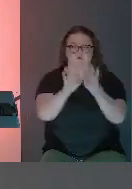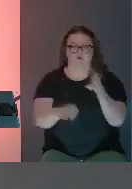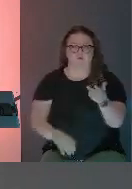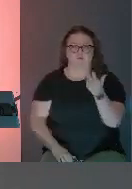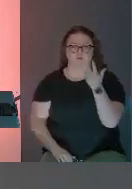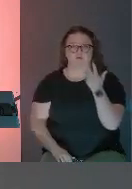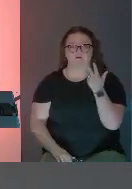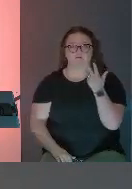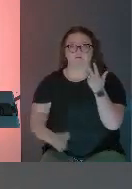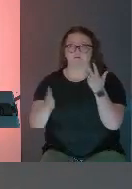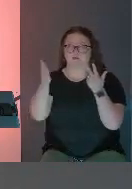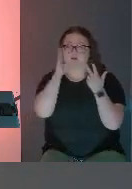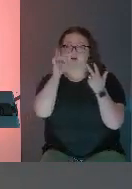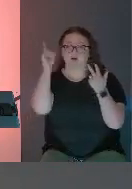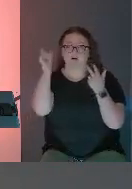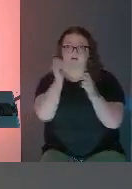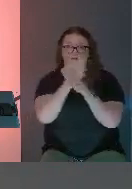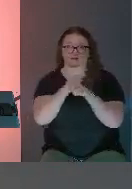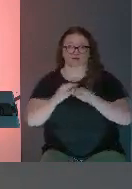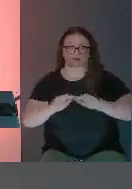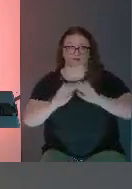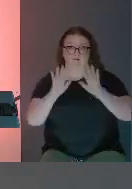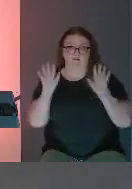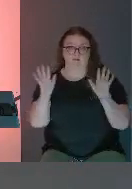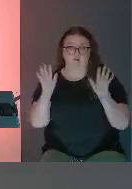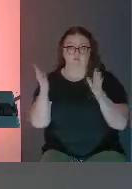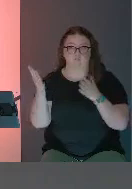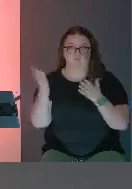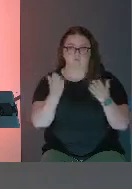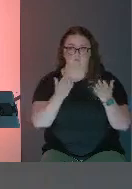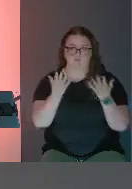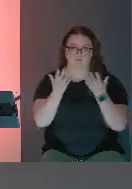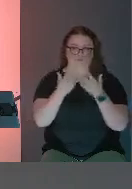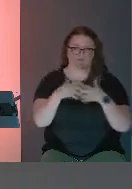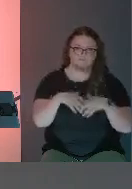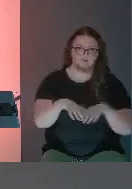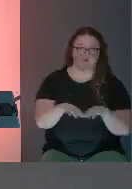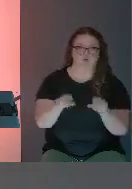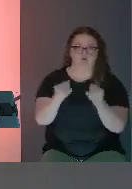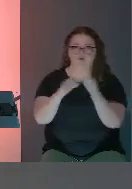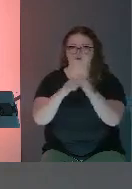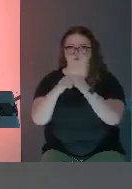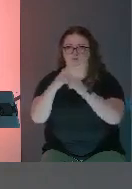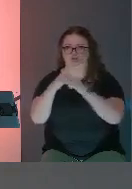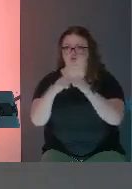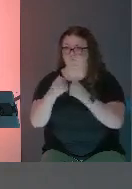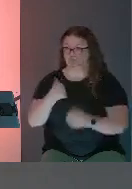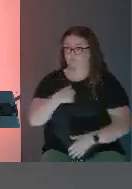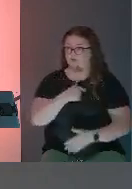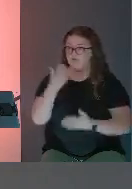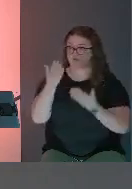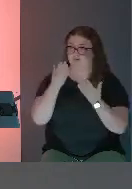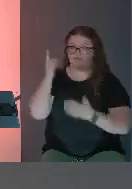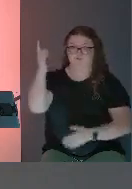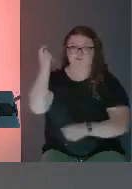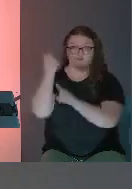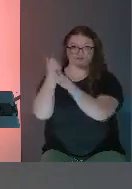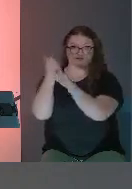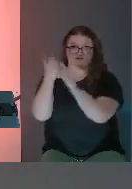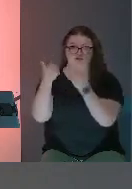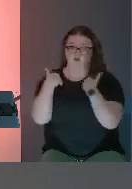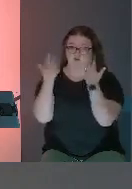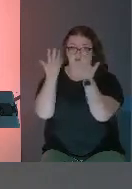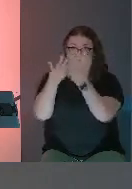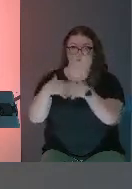has ordained in bringing about order and structure. We serve a God of order, do we not? We really do.